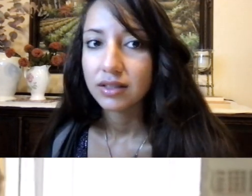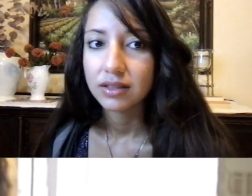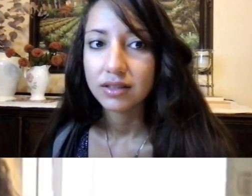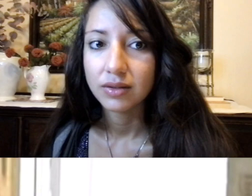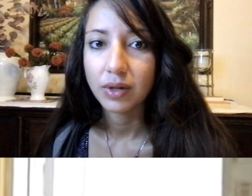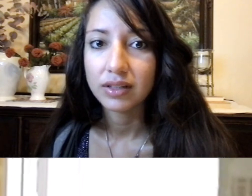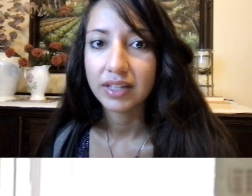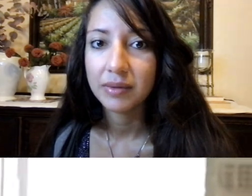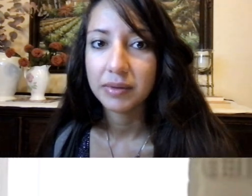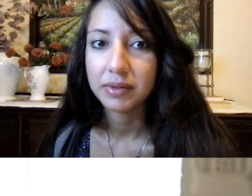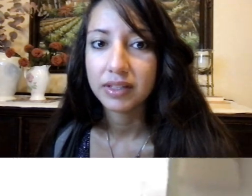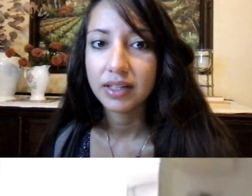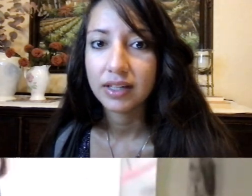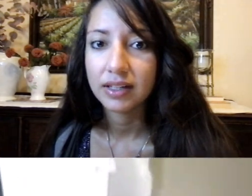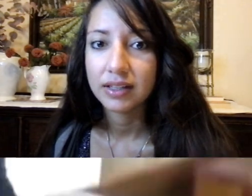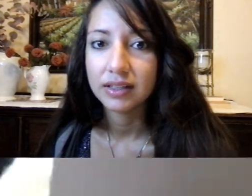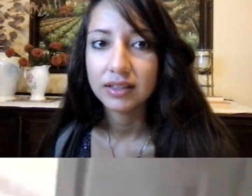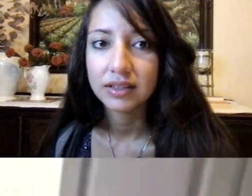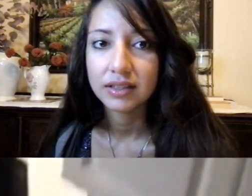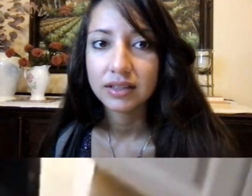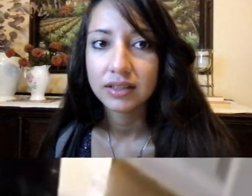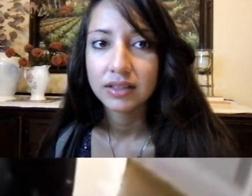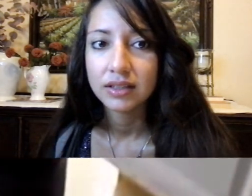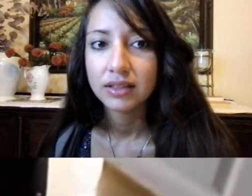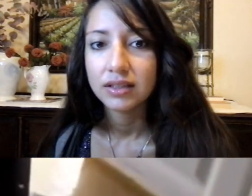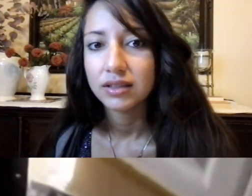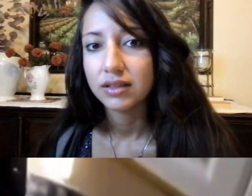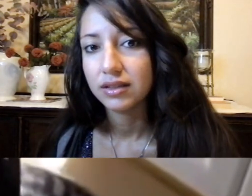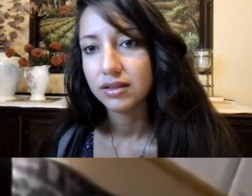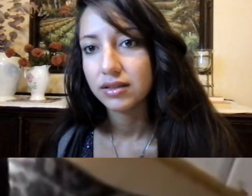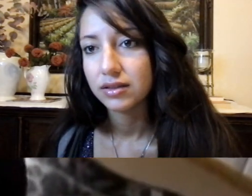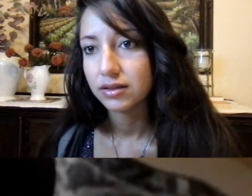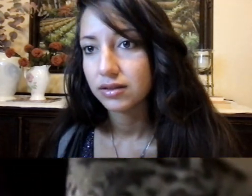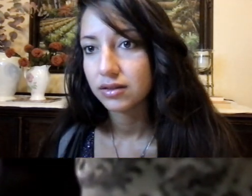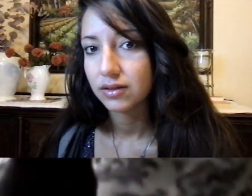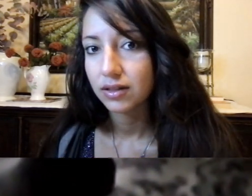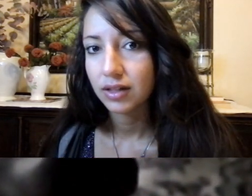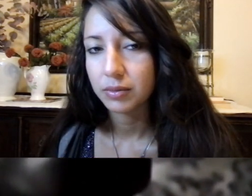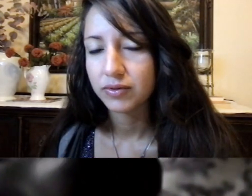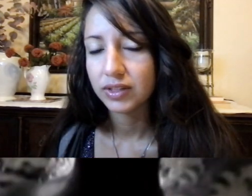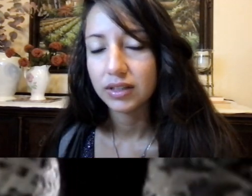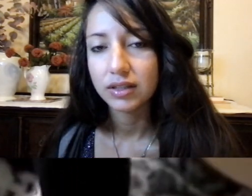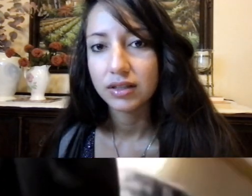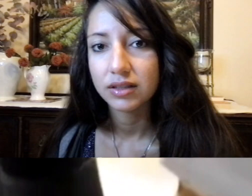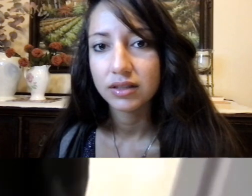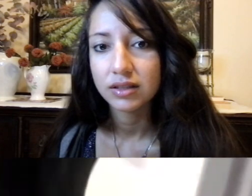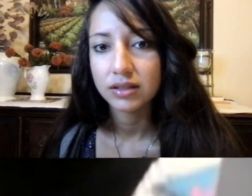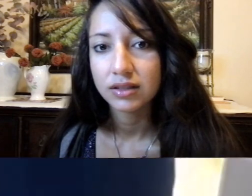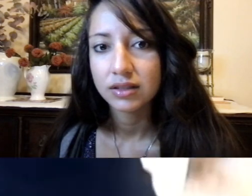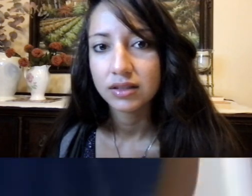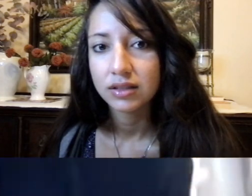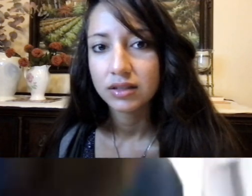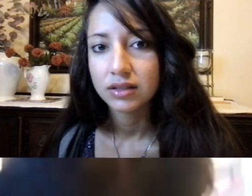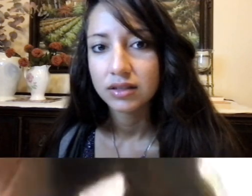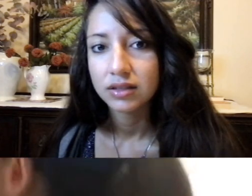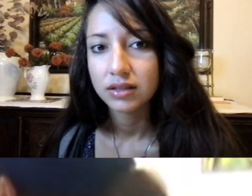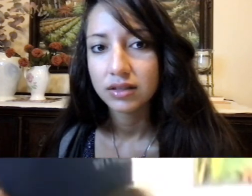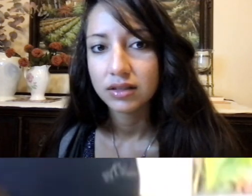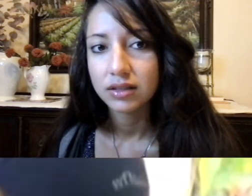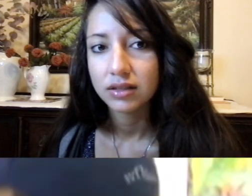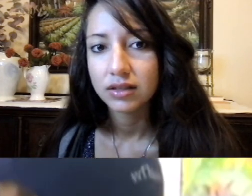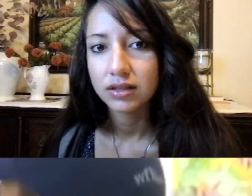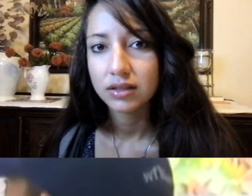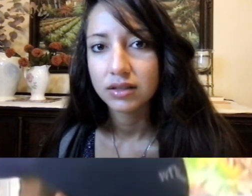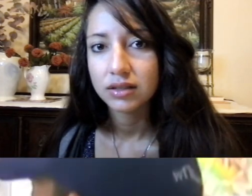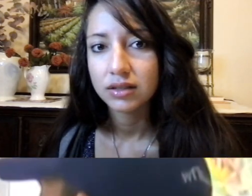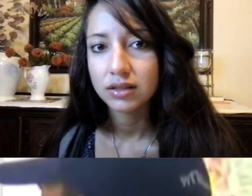initial reaction? The water came up pretty high. You have water in your kitchen. You have water throughout your house. Couple feet. What do you do next? Have you called your insurance agent?